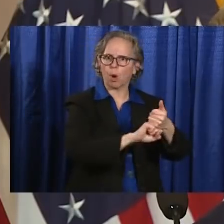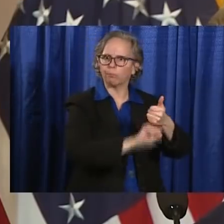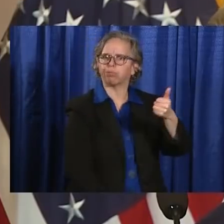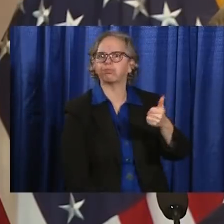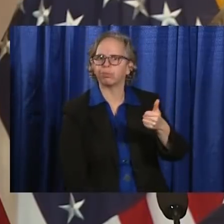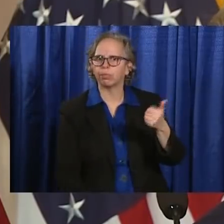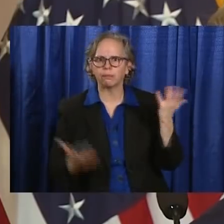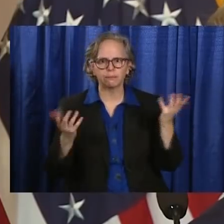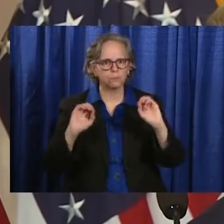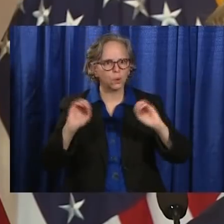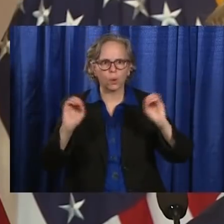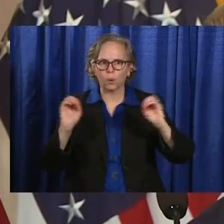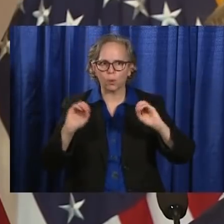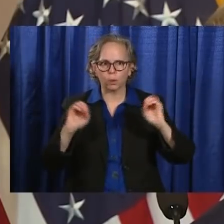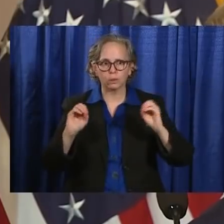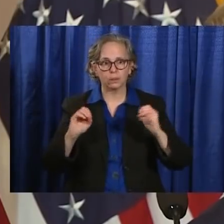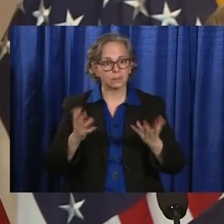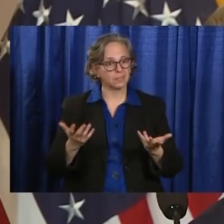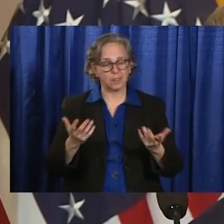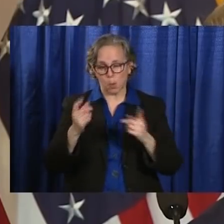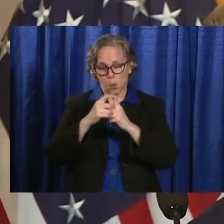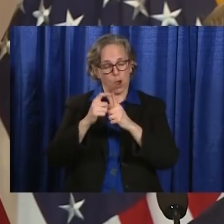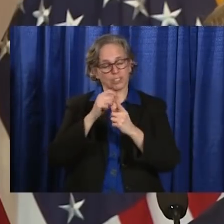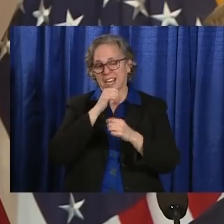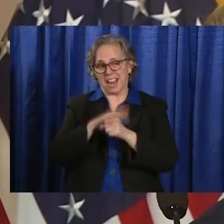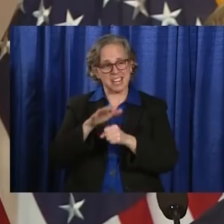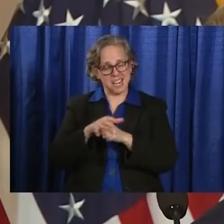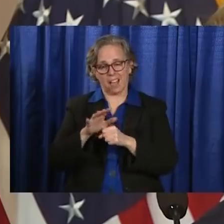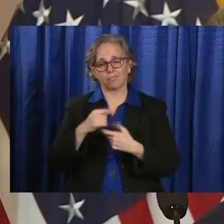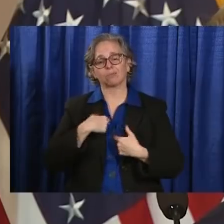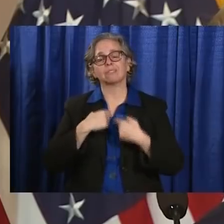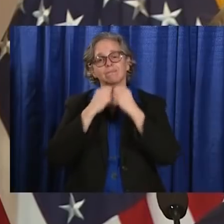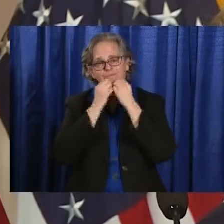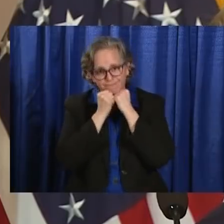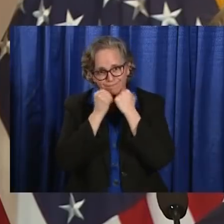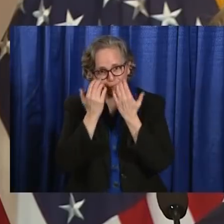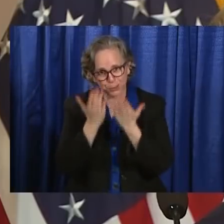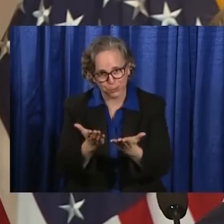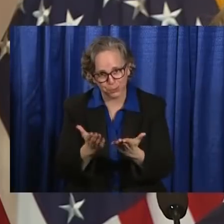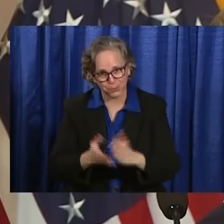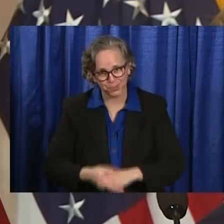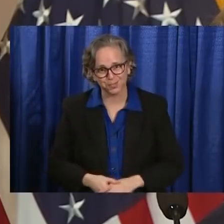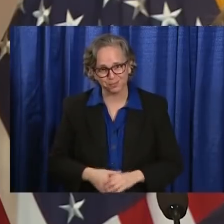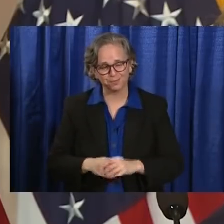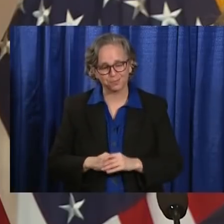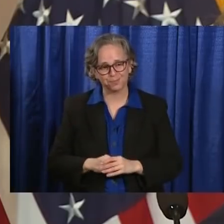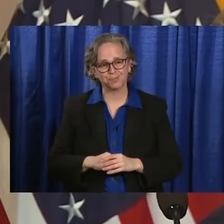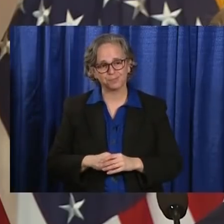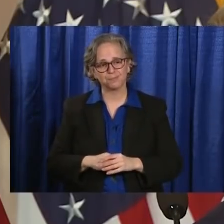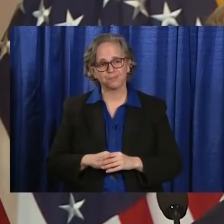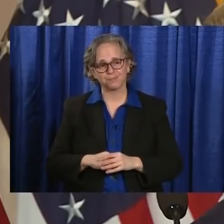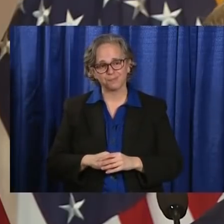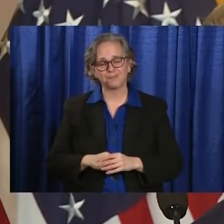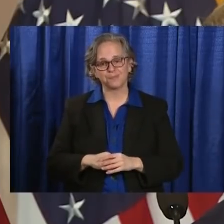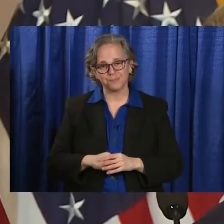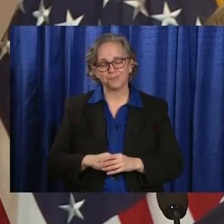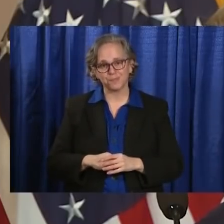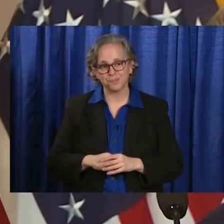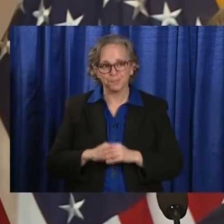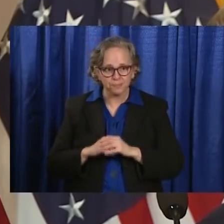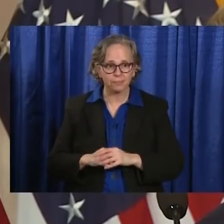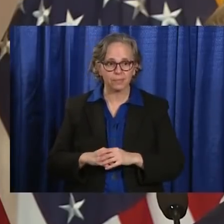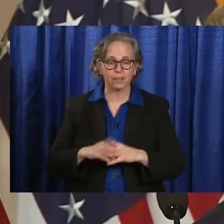you. So how can you help as an Ohioan? Well, I'm asked that question oftentimes.